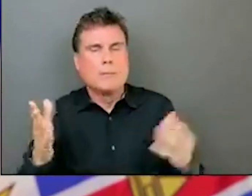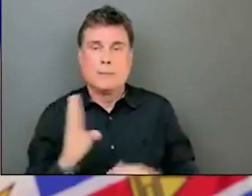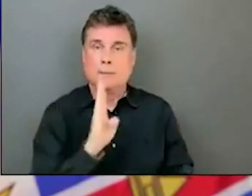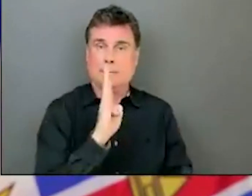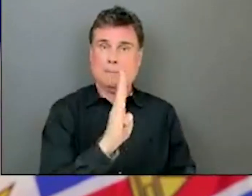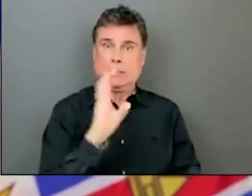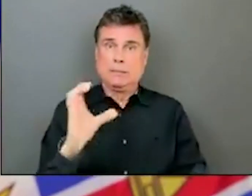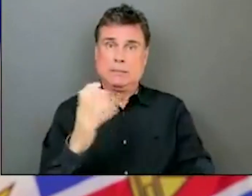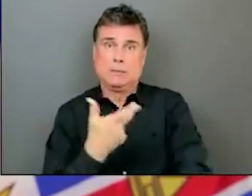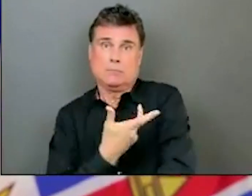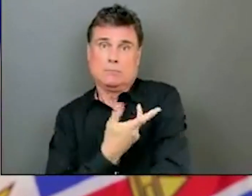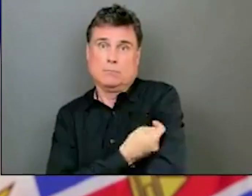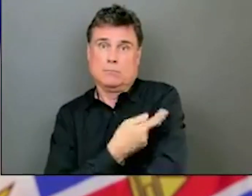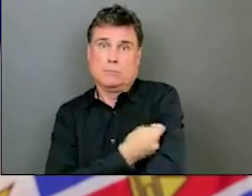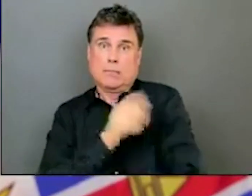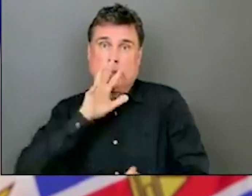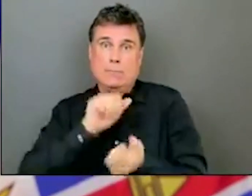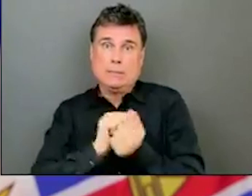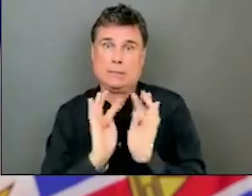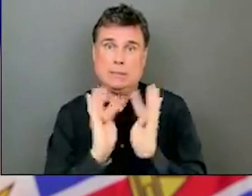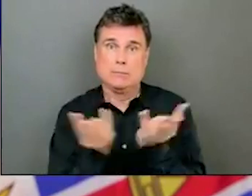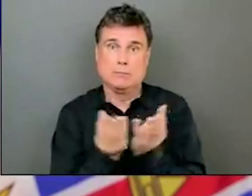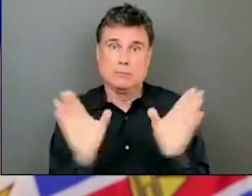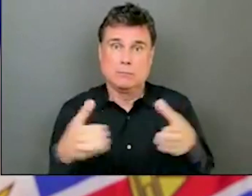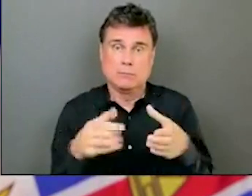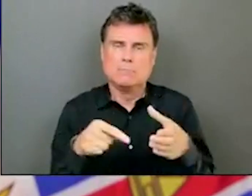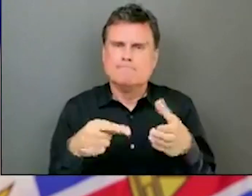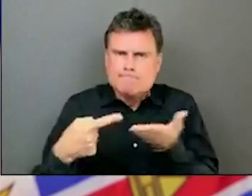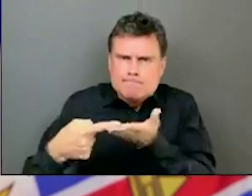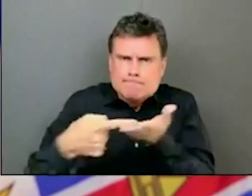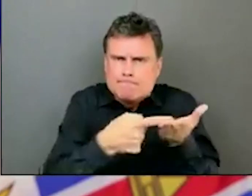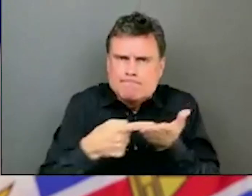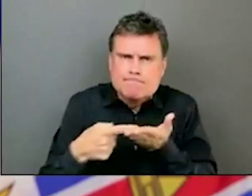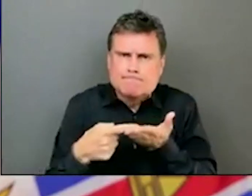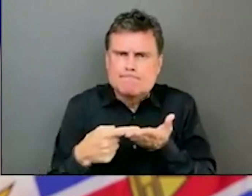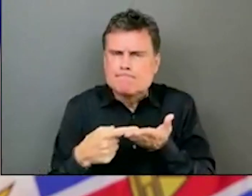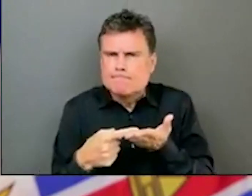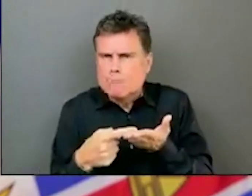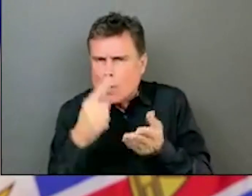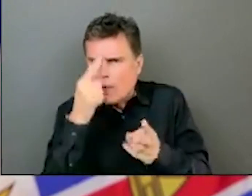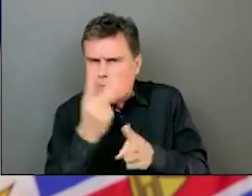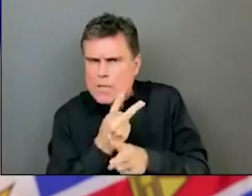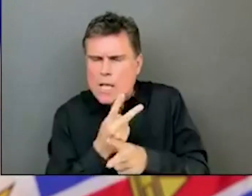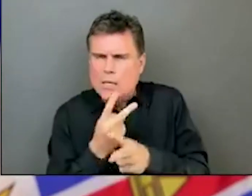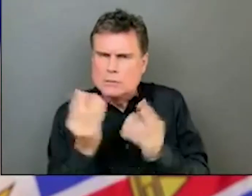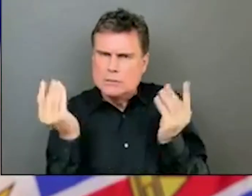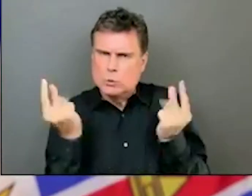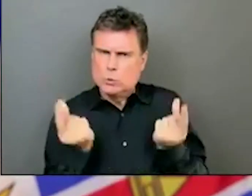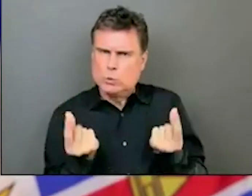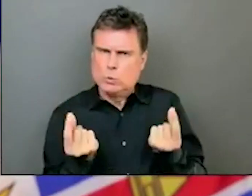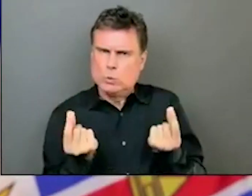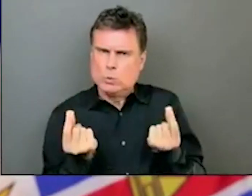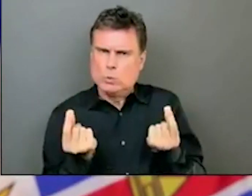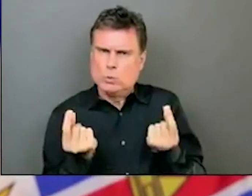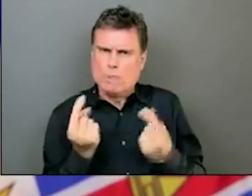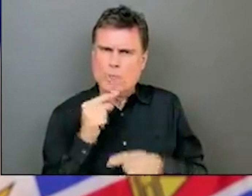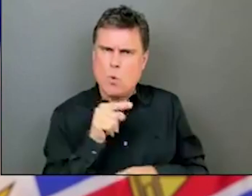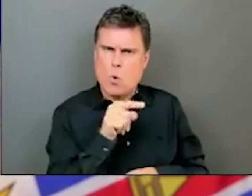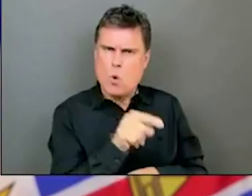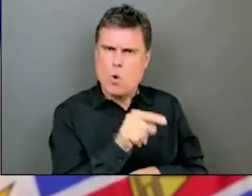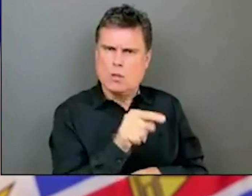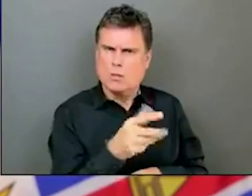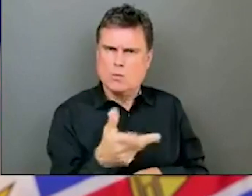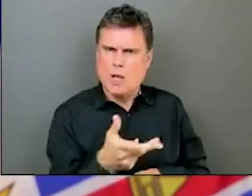been discussing it with our BC Immunization Committee and looking at what this means for our program here. And we